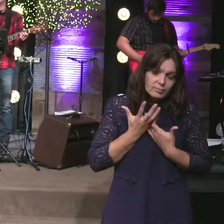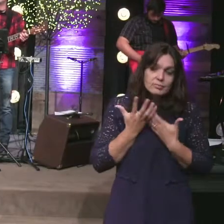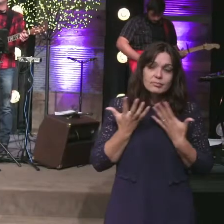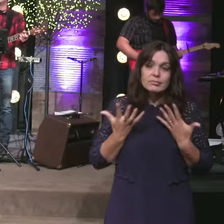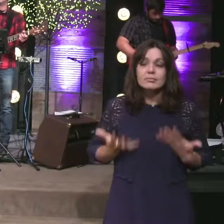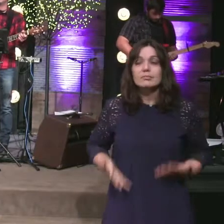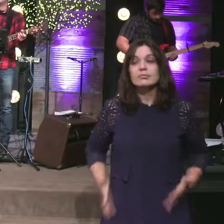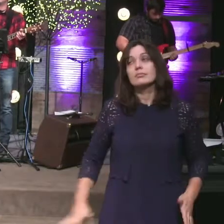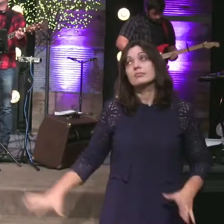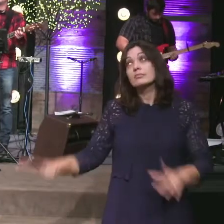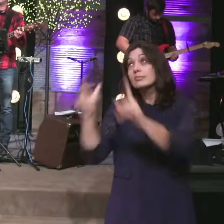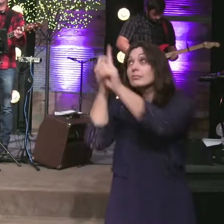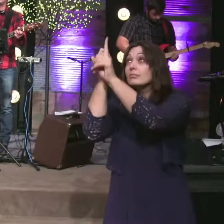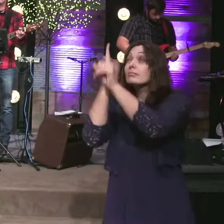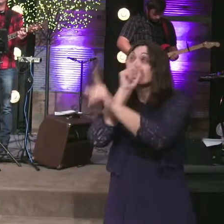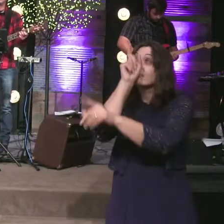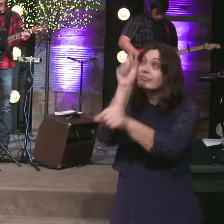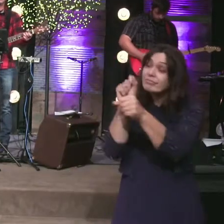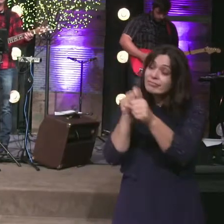You are worthy.